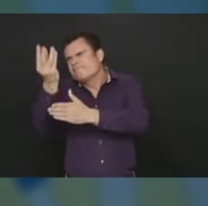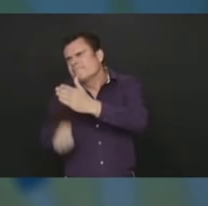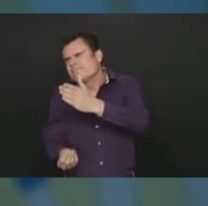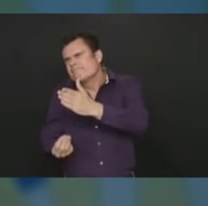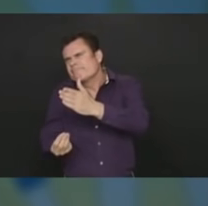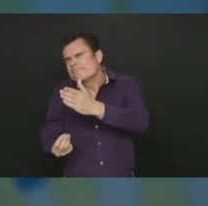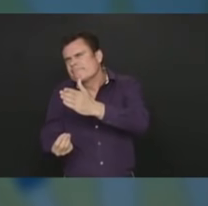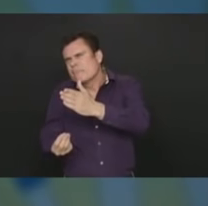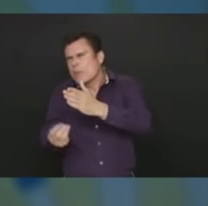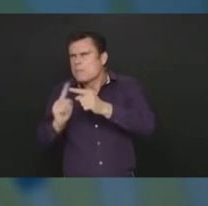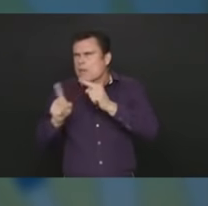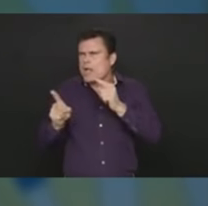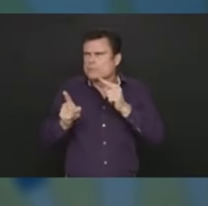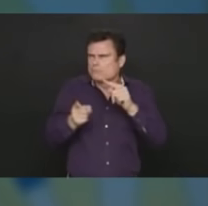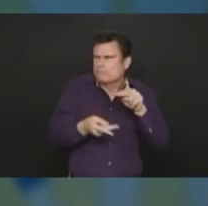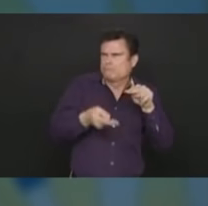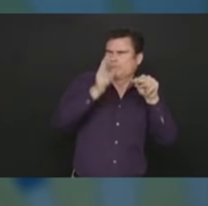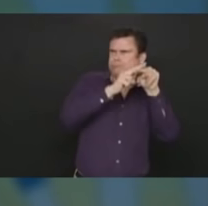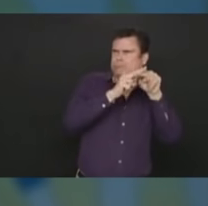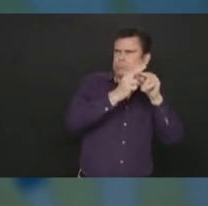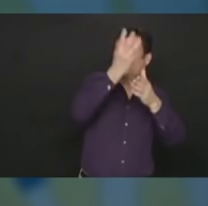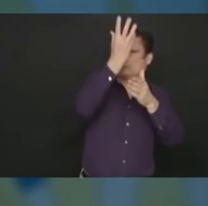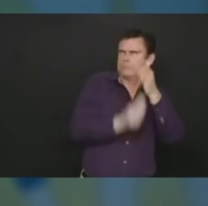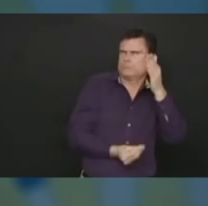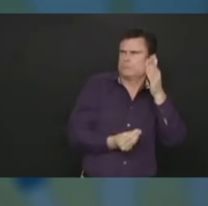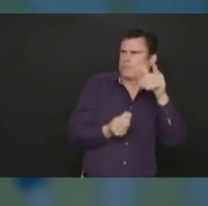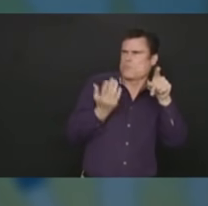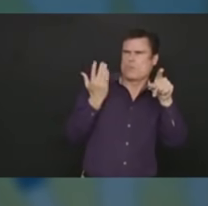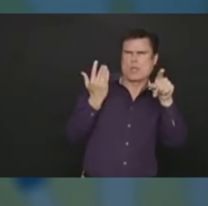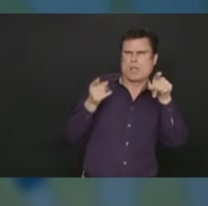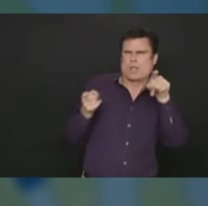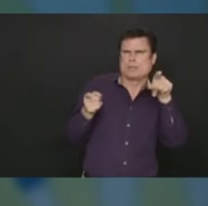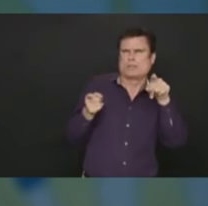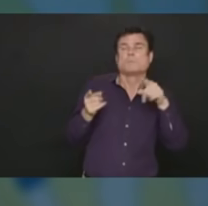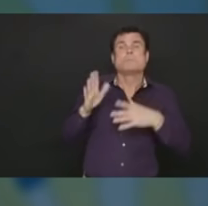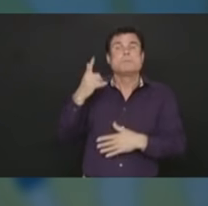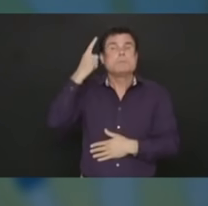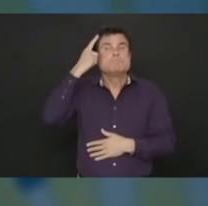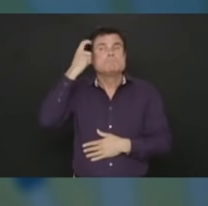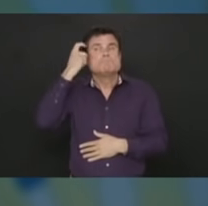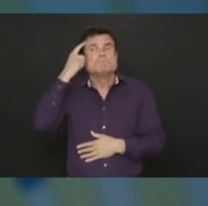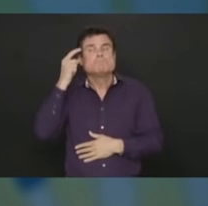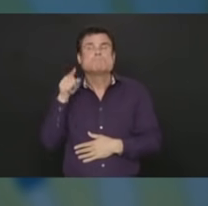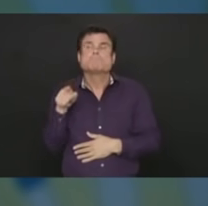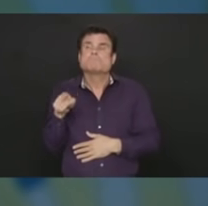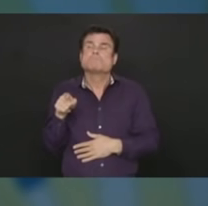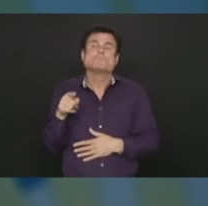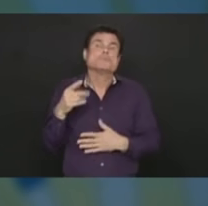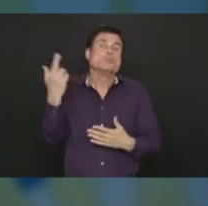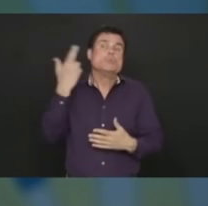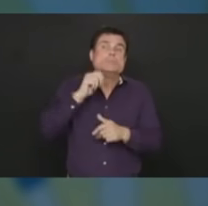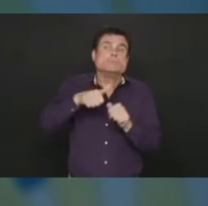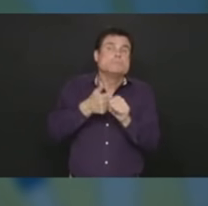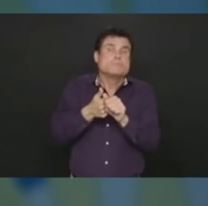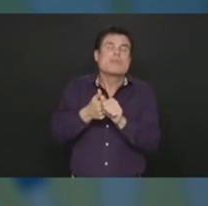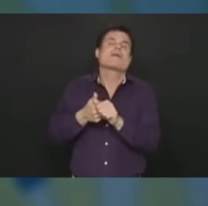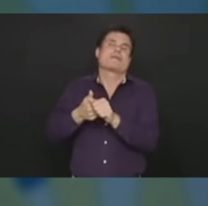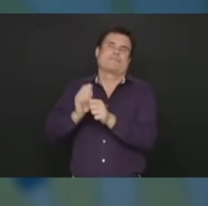be causes, for example, we know that people were not going to the emergency department because of concerns about